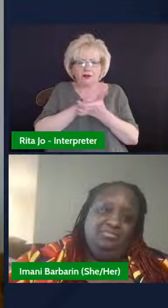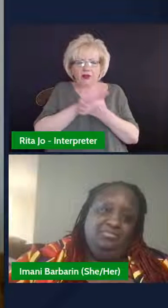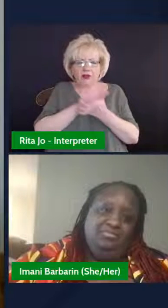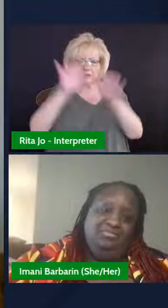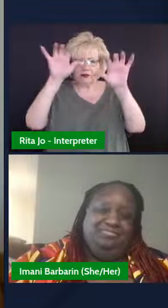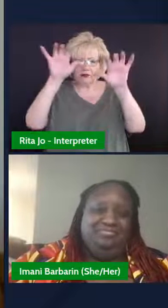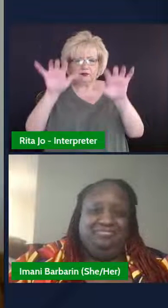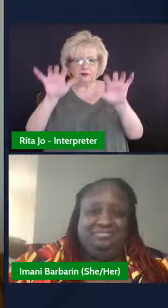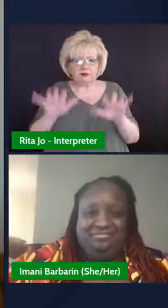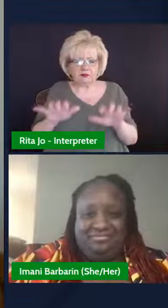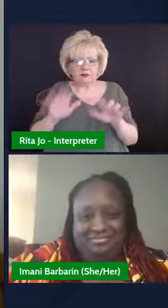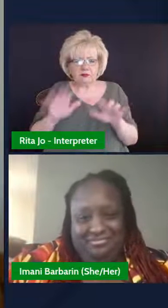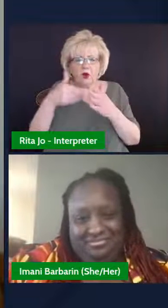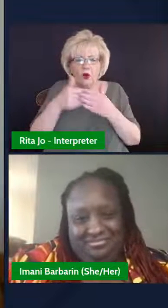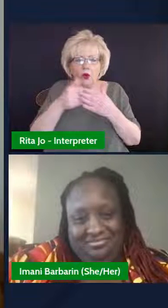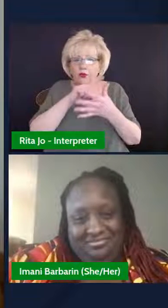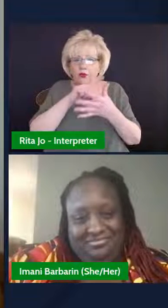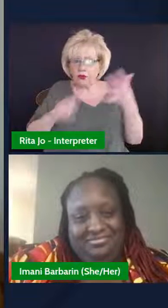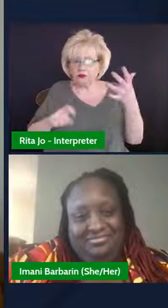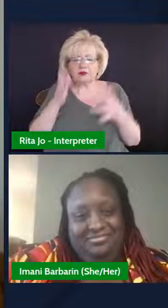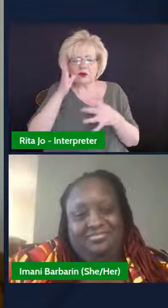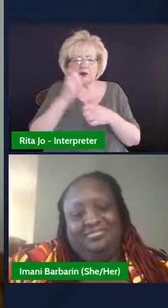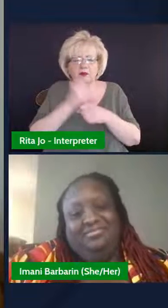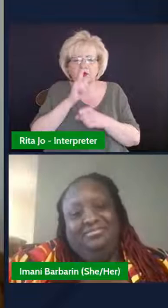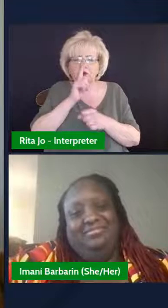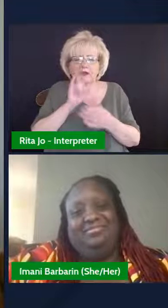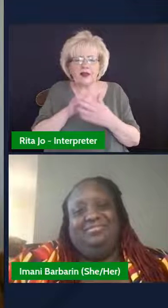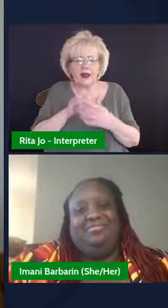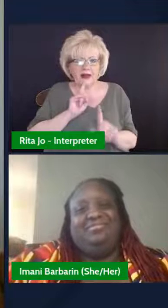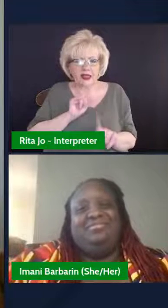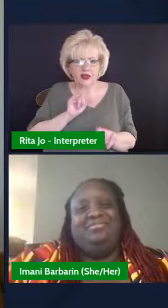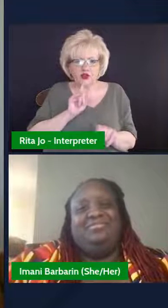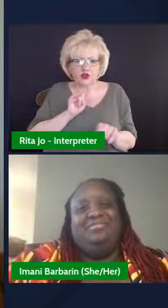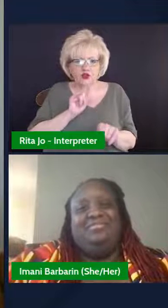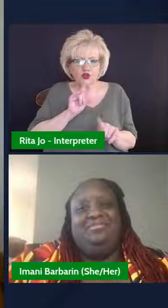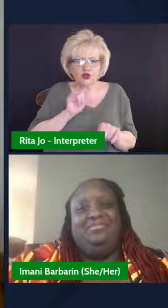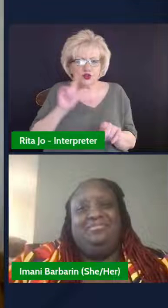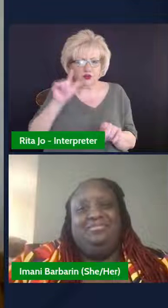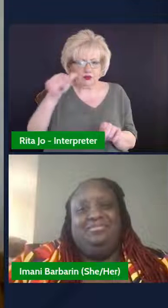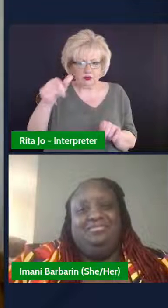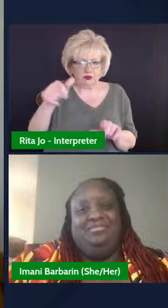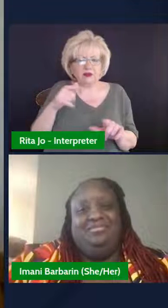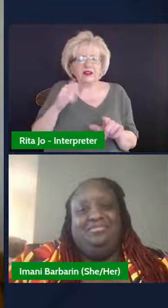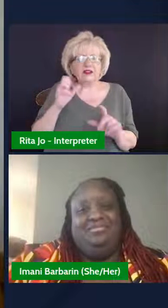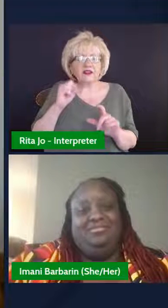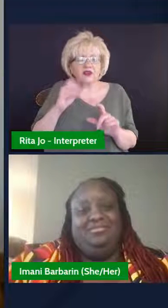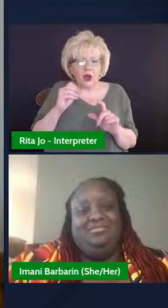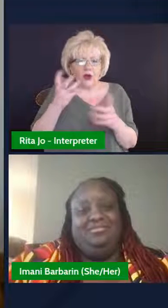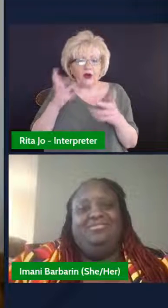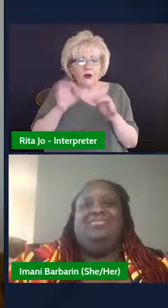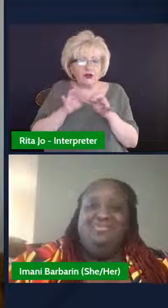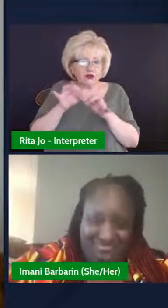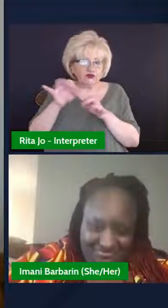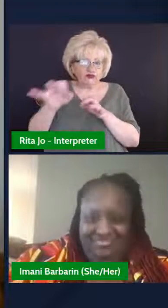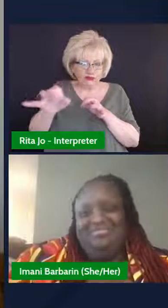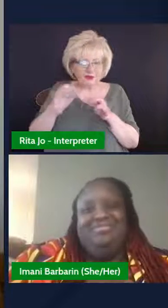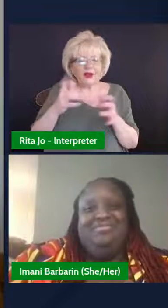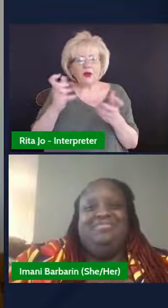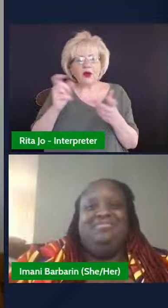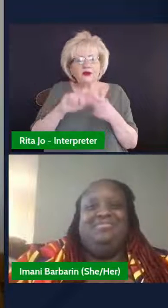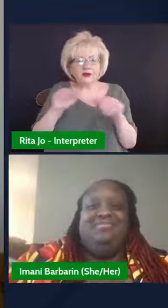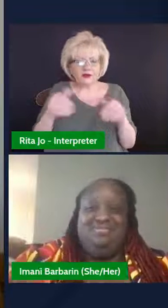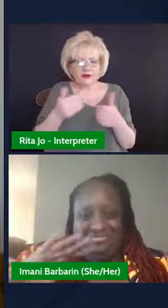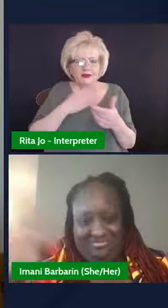you. So without further ado, I'm going to introduce my friend,